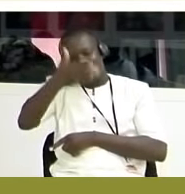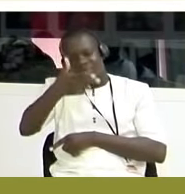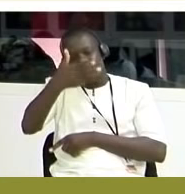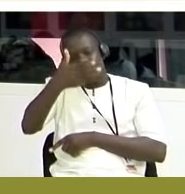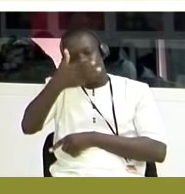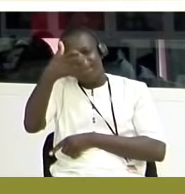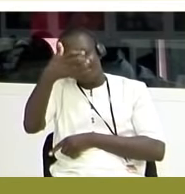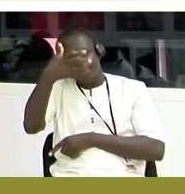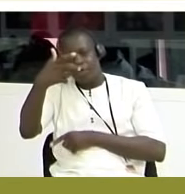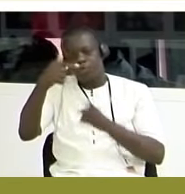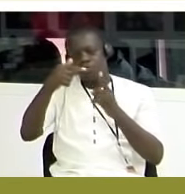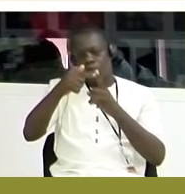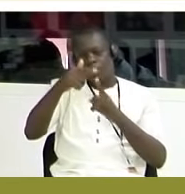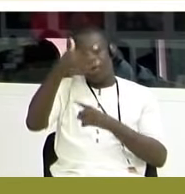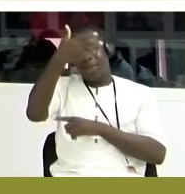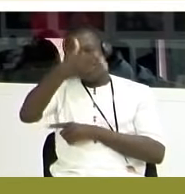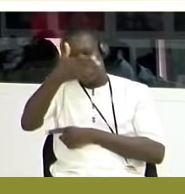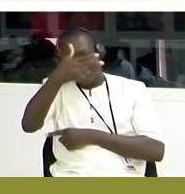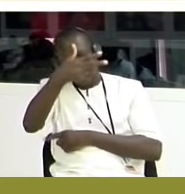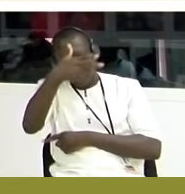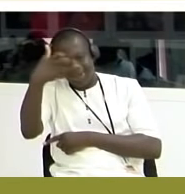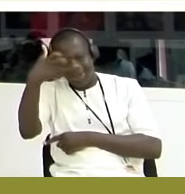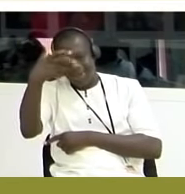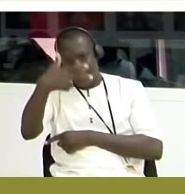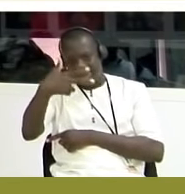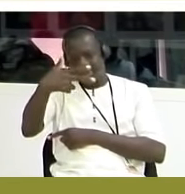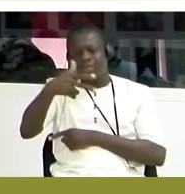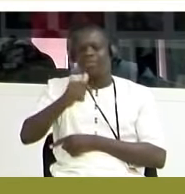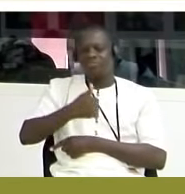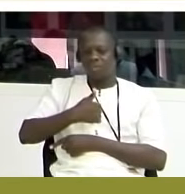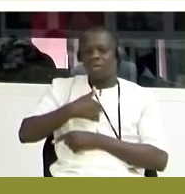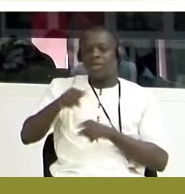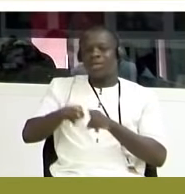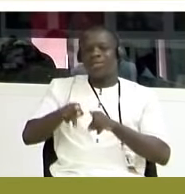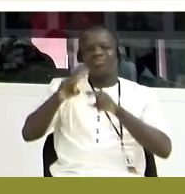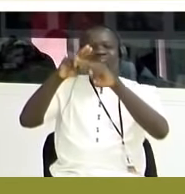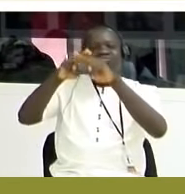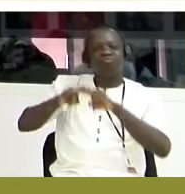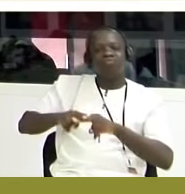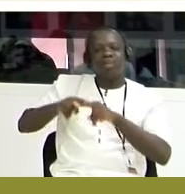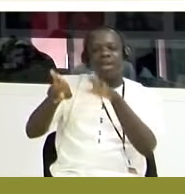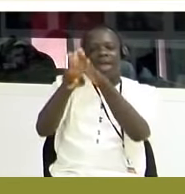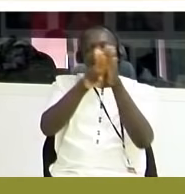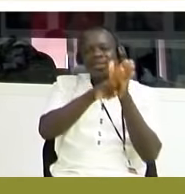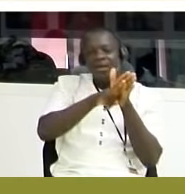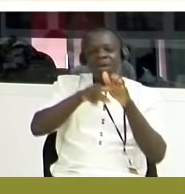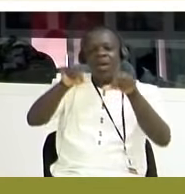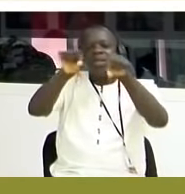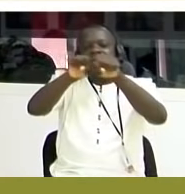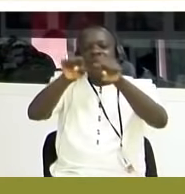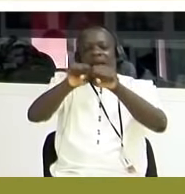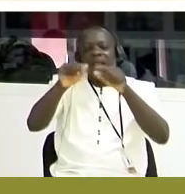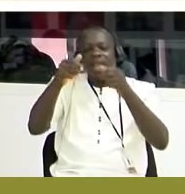1980 to 88. When I sat to the baccalaureate, A-level,